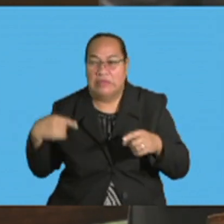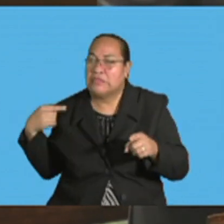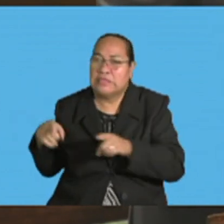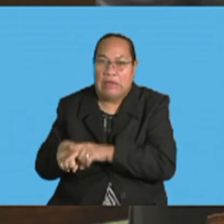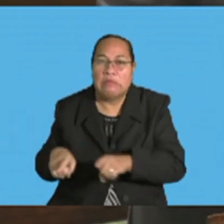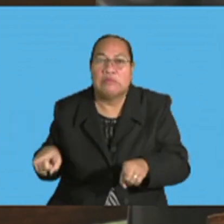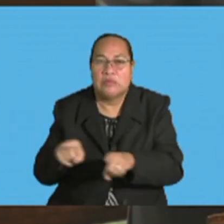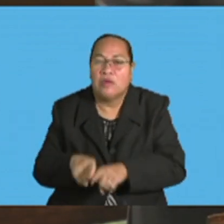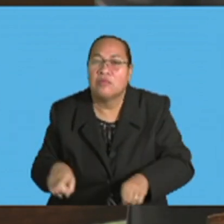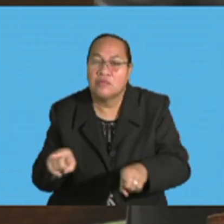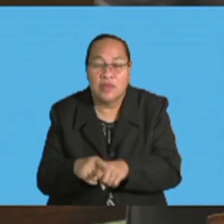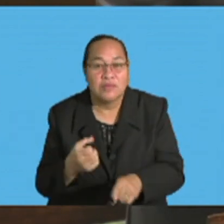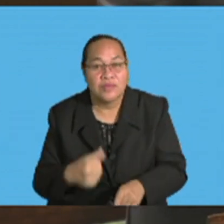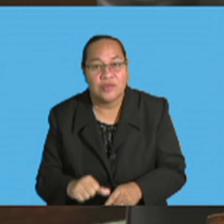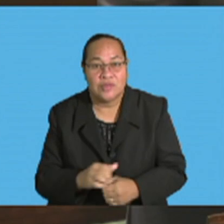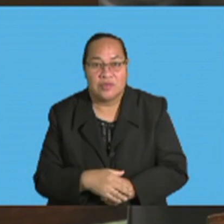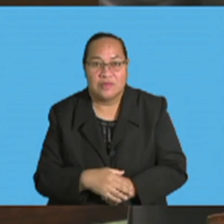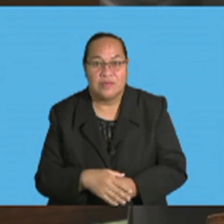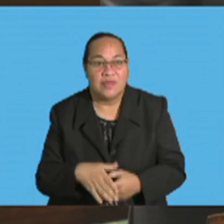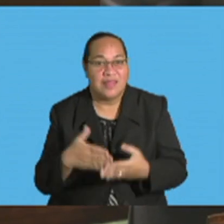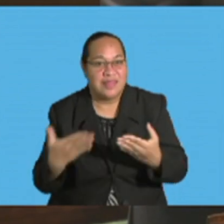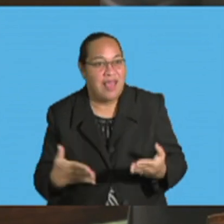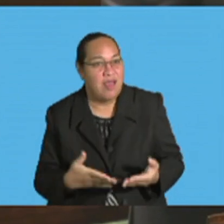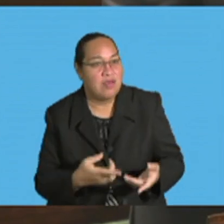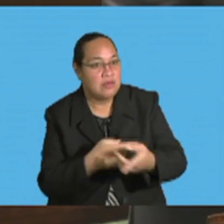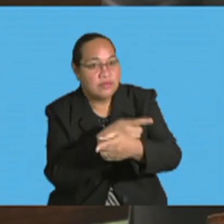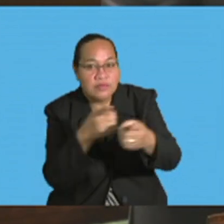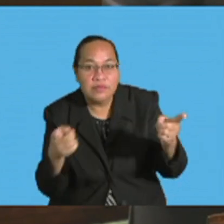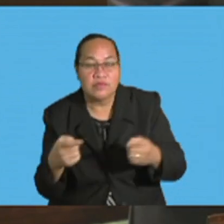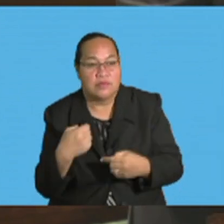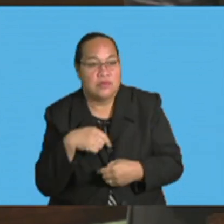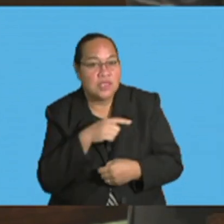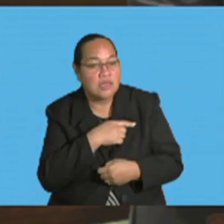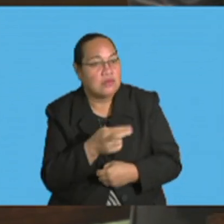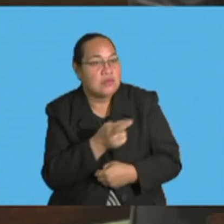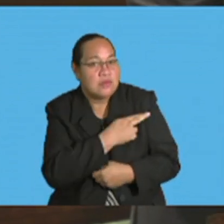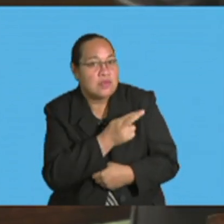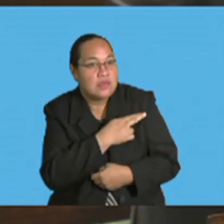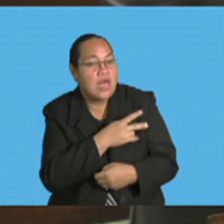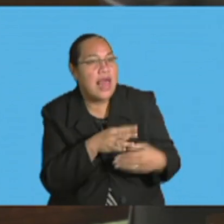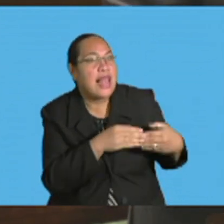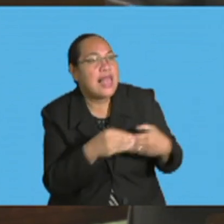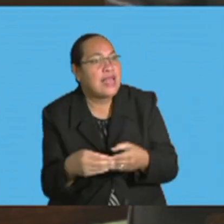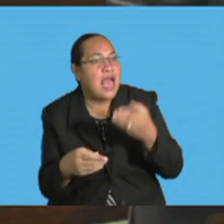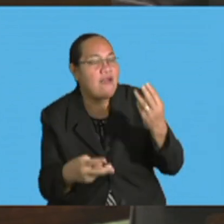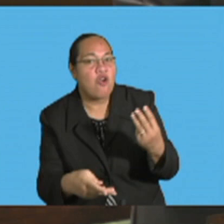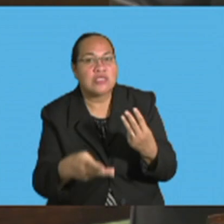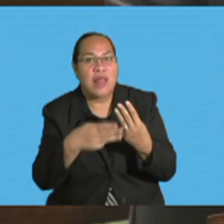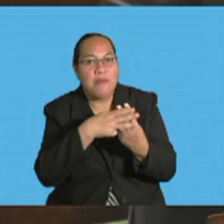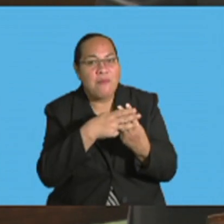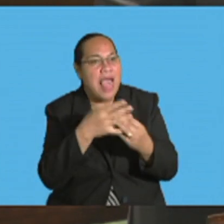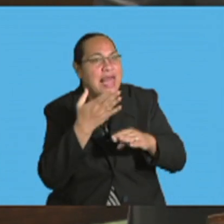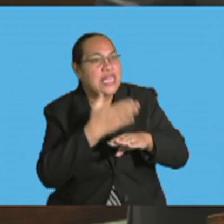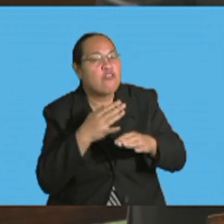Mr. Speaker, today it has fallen upon all of us to do the job that the leader of SODELPA and his new